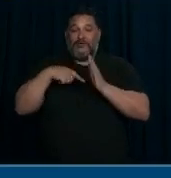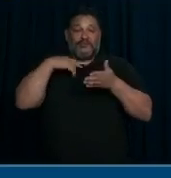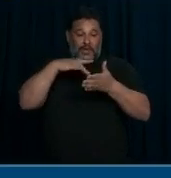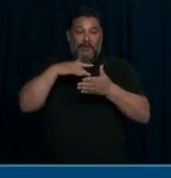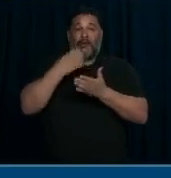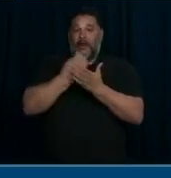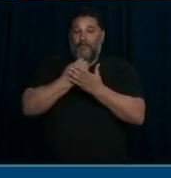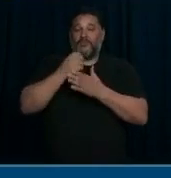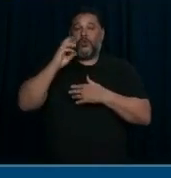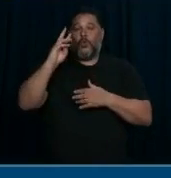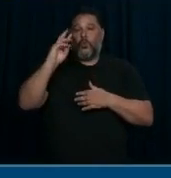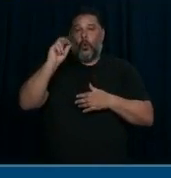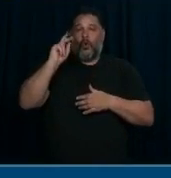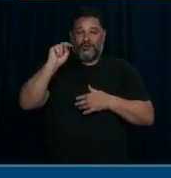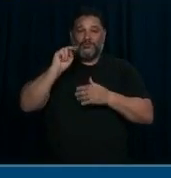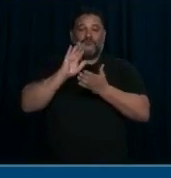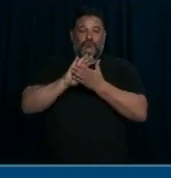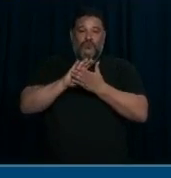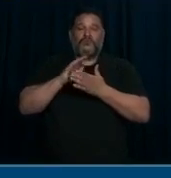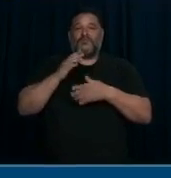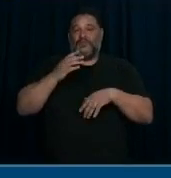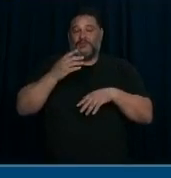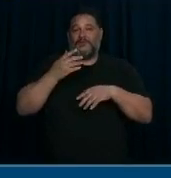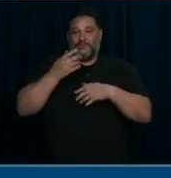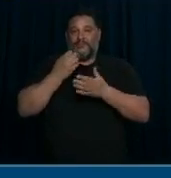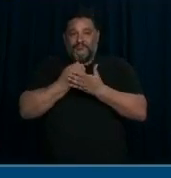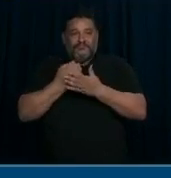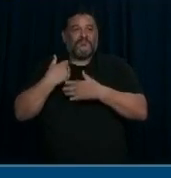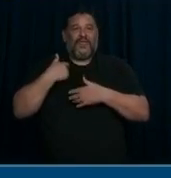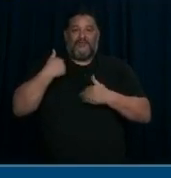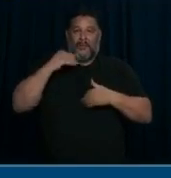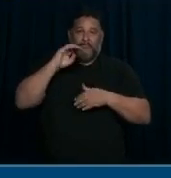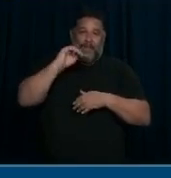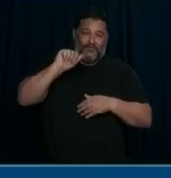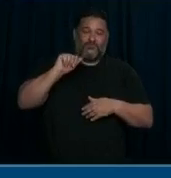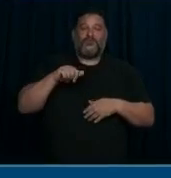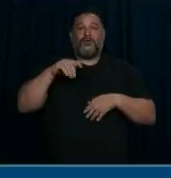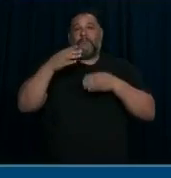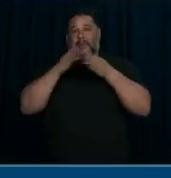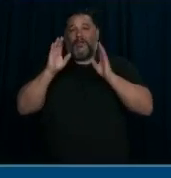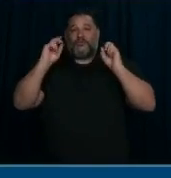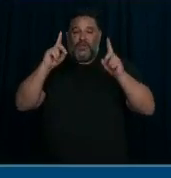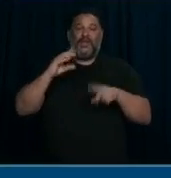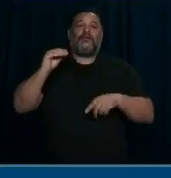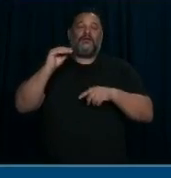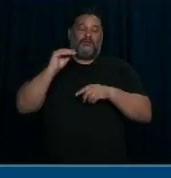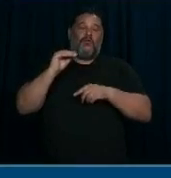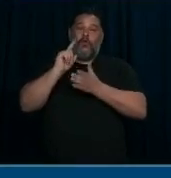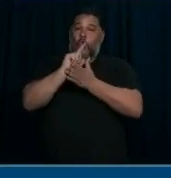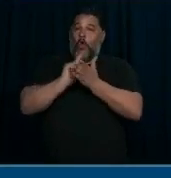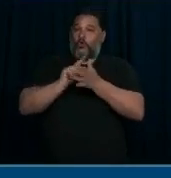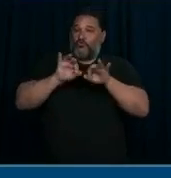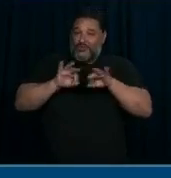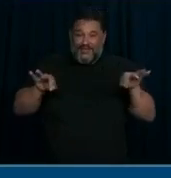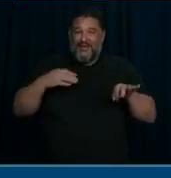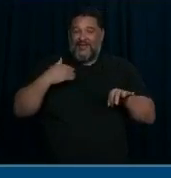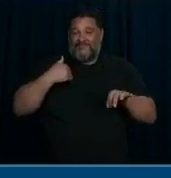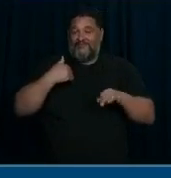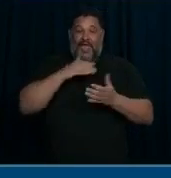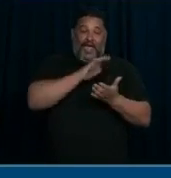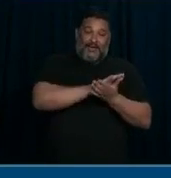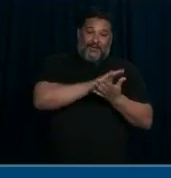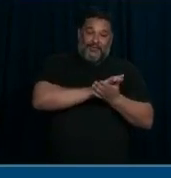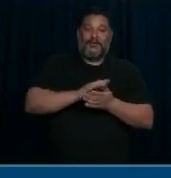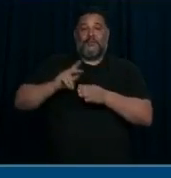of Business. I also received an engineering degree. I have my master's in public administration, and I have a law degree. So I bring the academic and